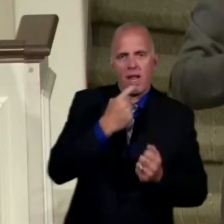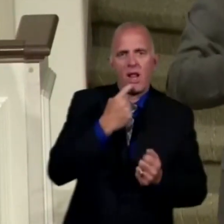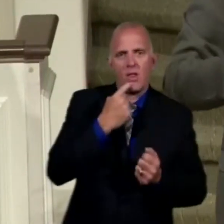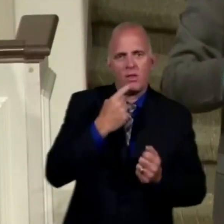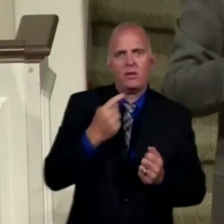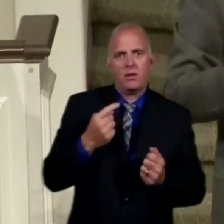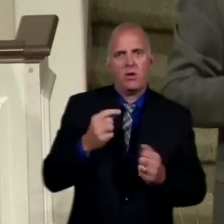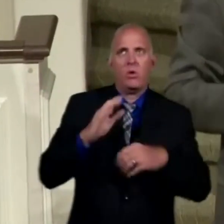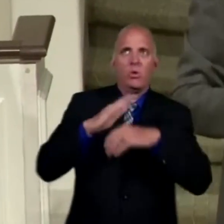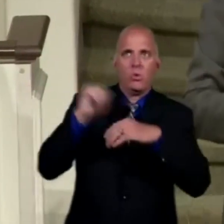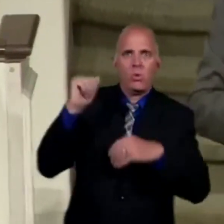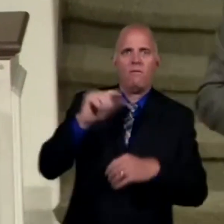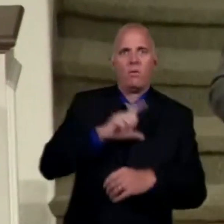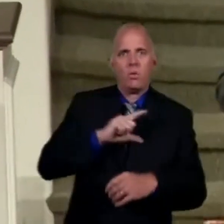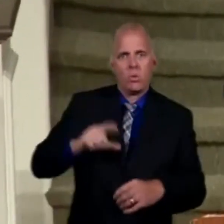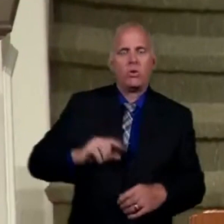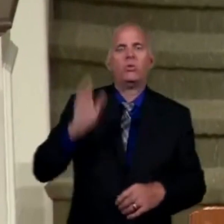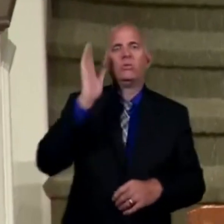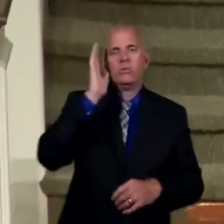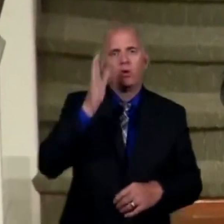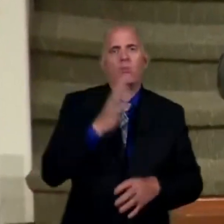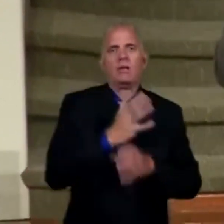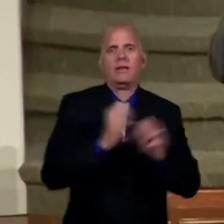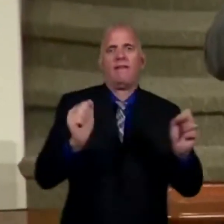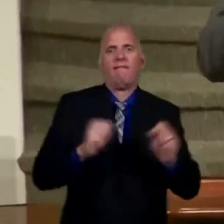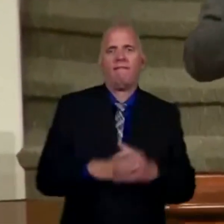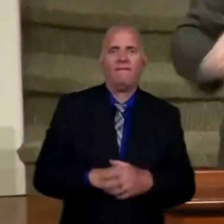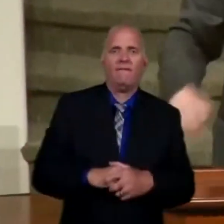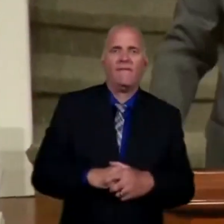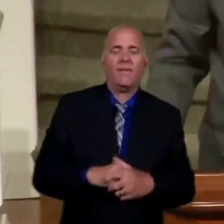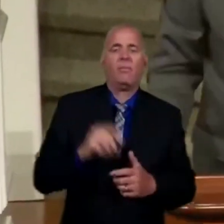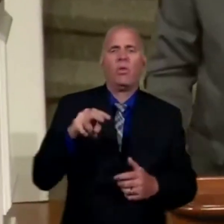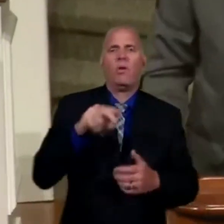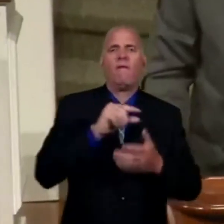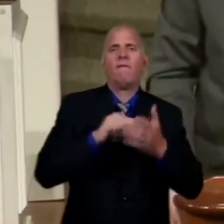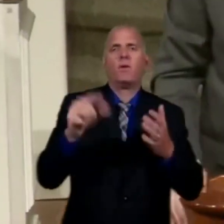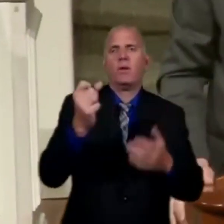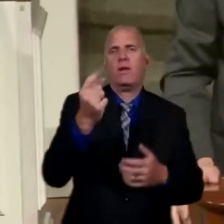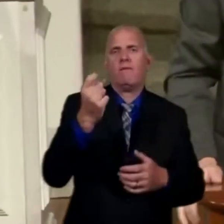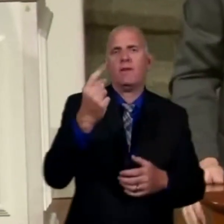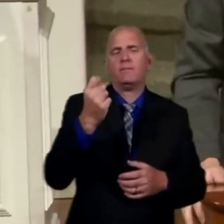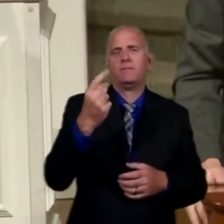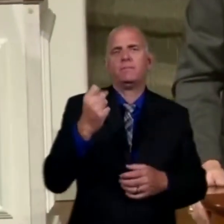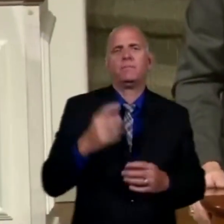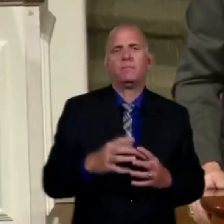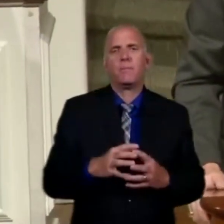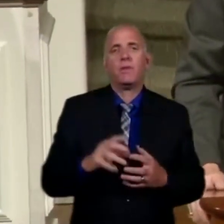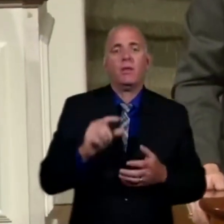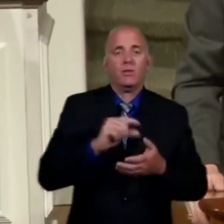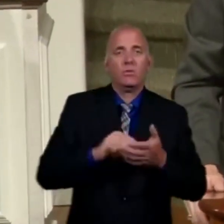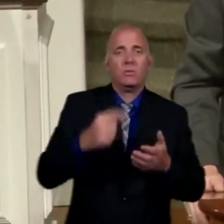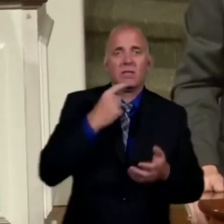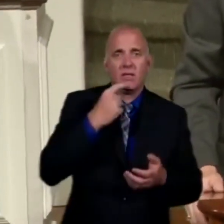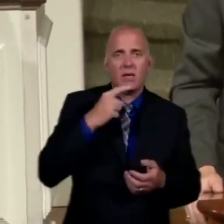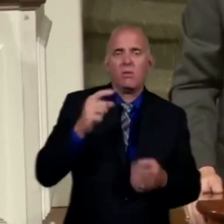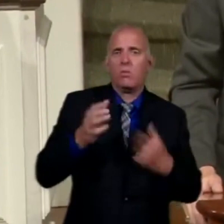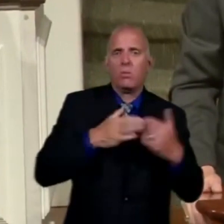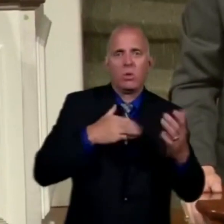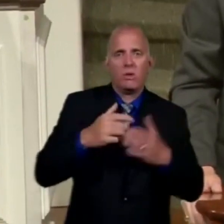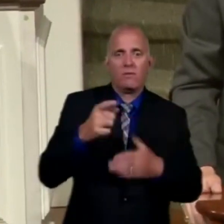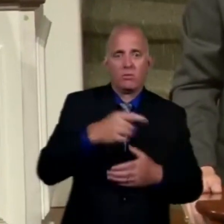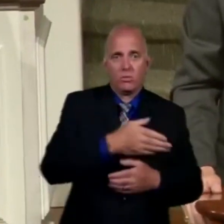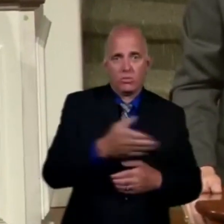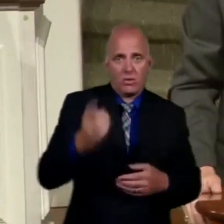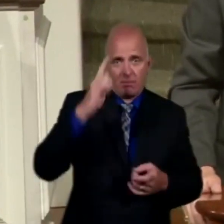saved. I want to read these verses and we'll conclude this morning. Look at verse number 11. For the Scripture saith, whosoever believeth on Him,